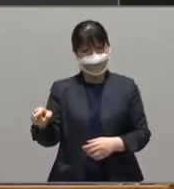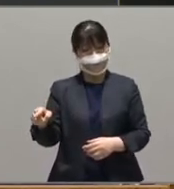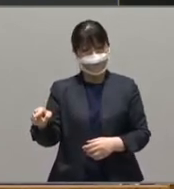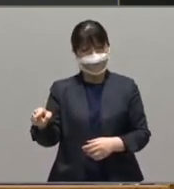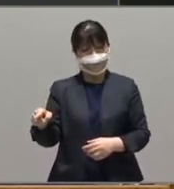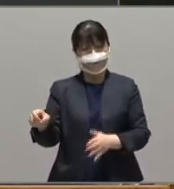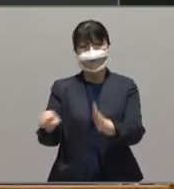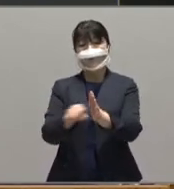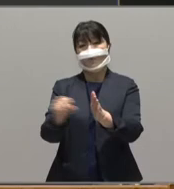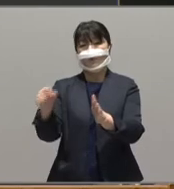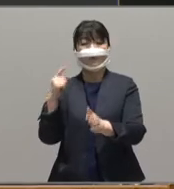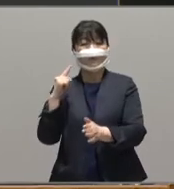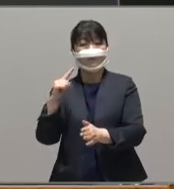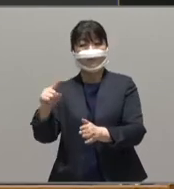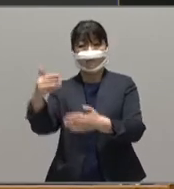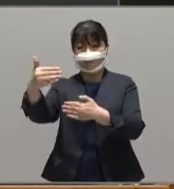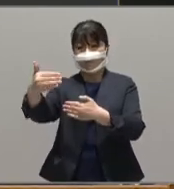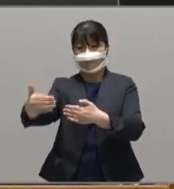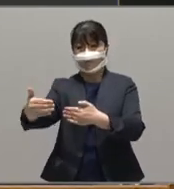I had an